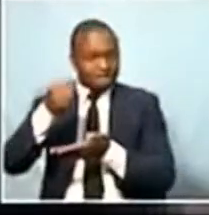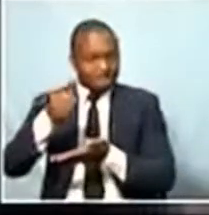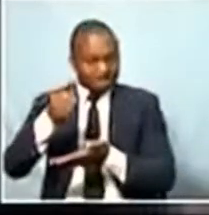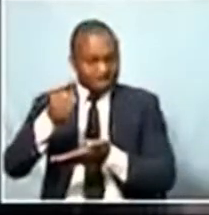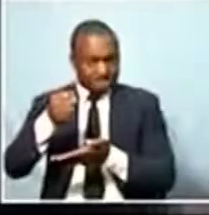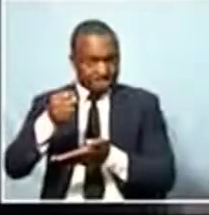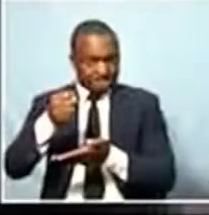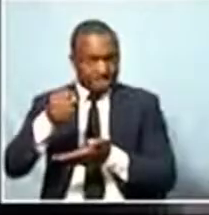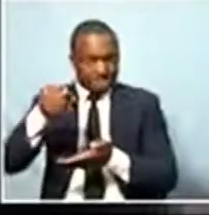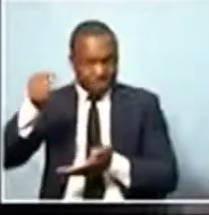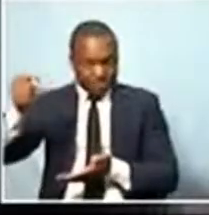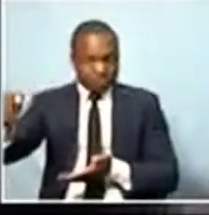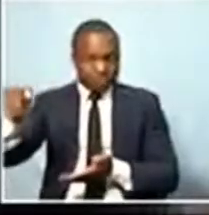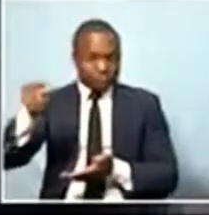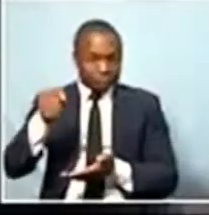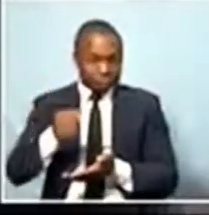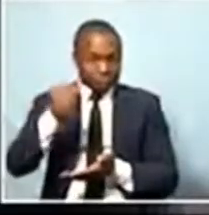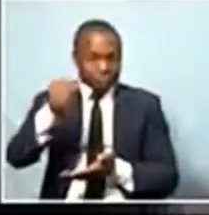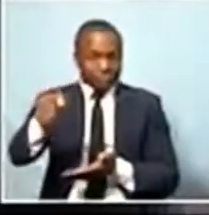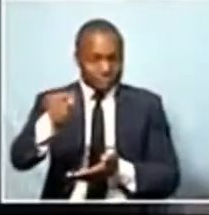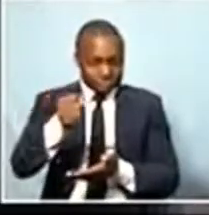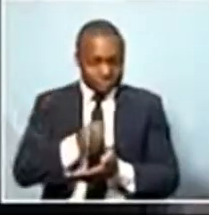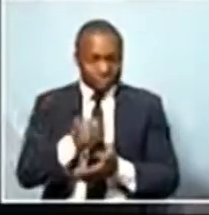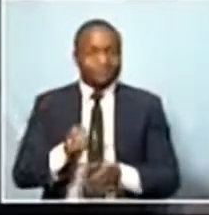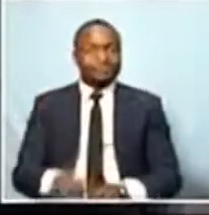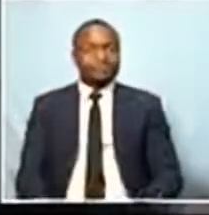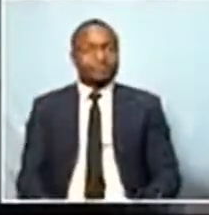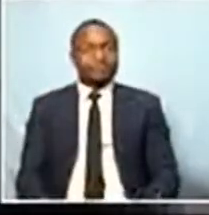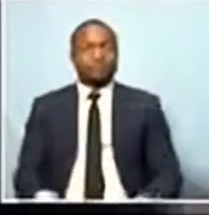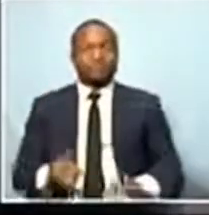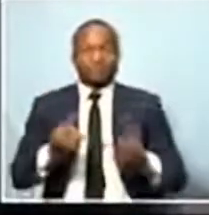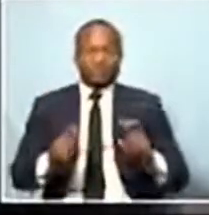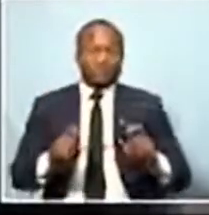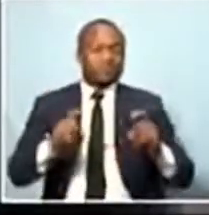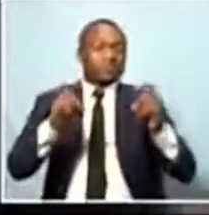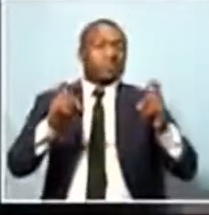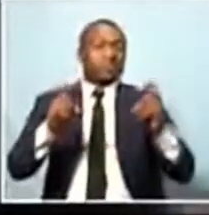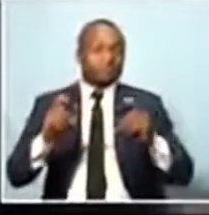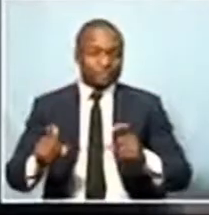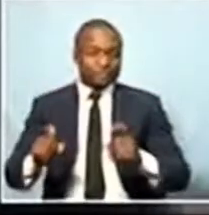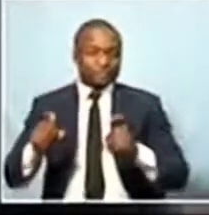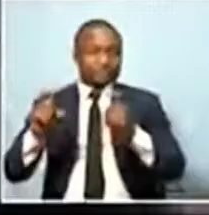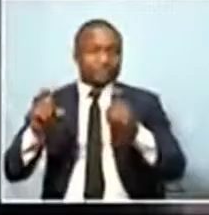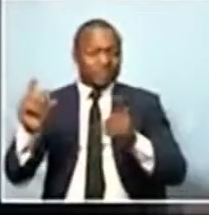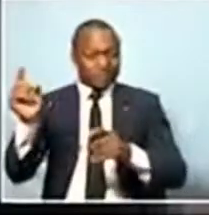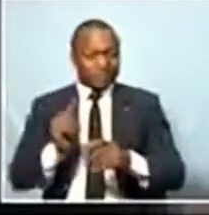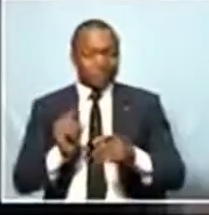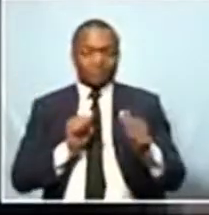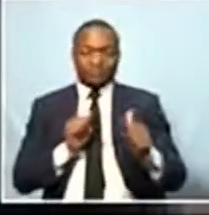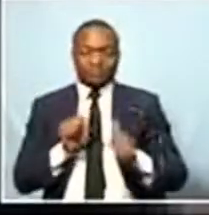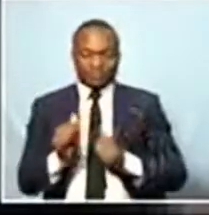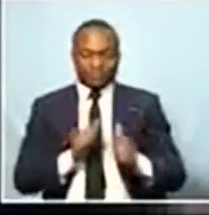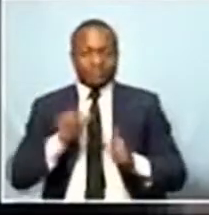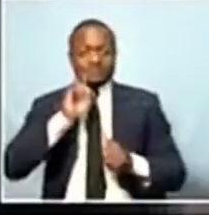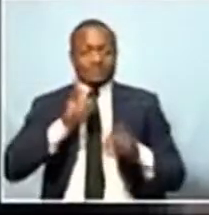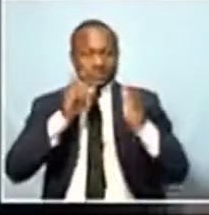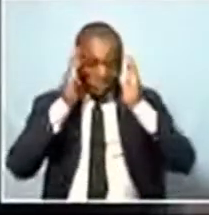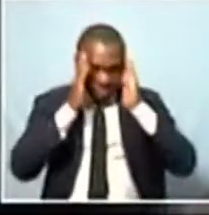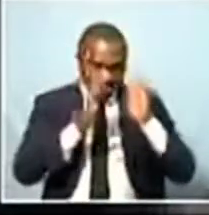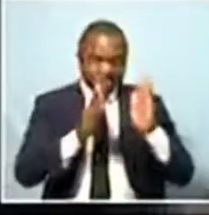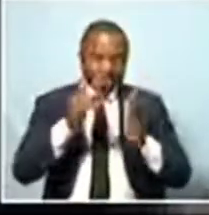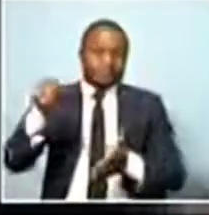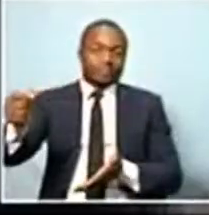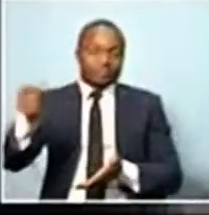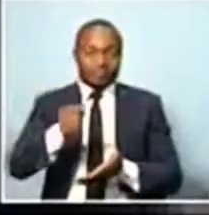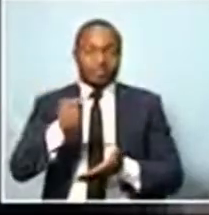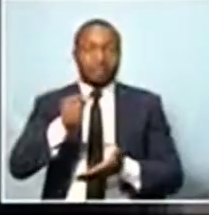relation to recruitments, such that promotions come administratively, and because they have to focus on recruitments, it